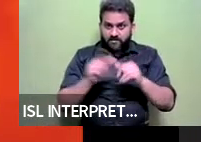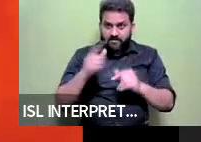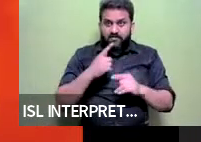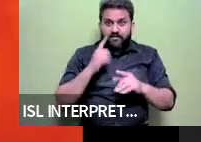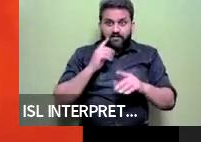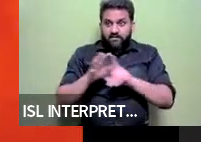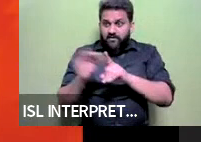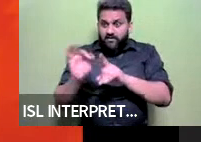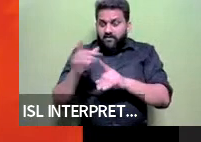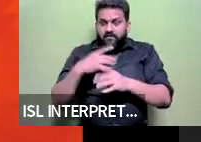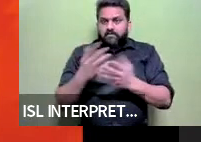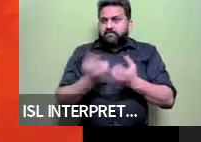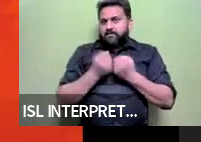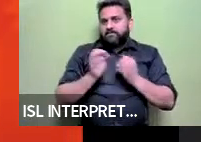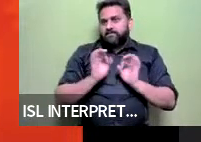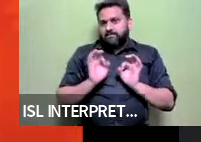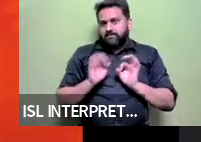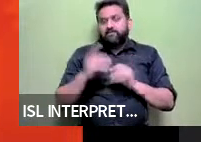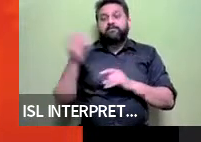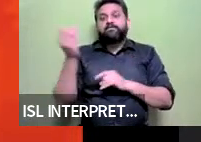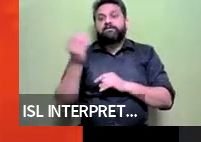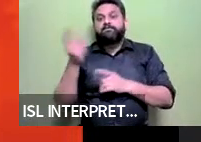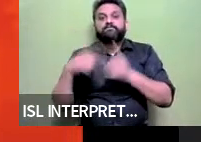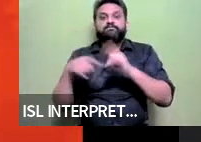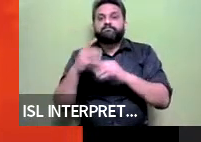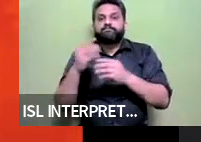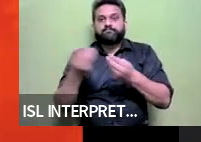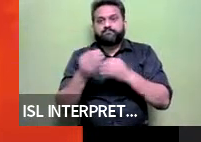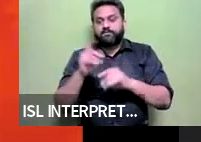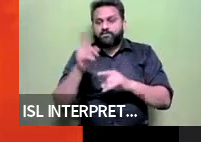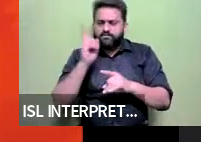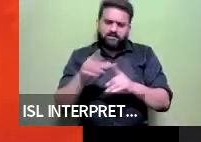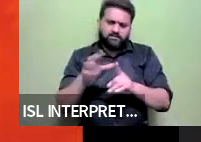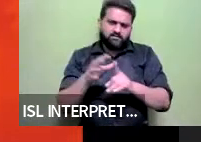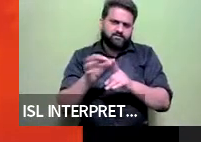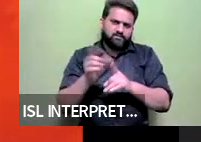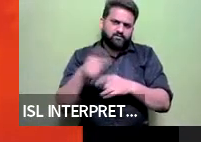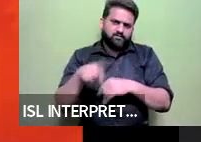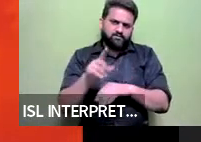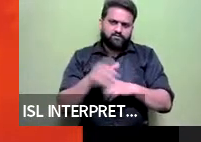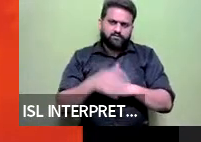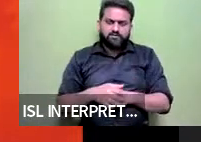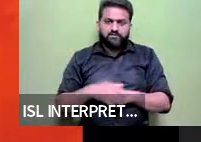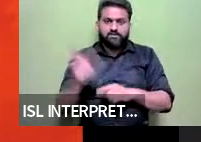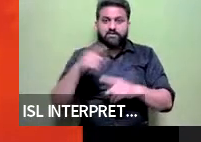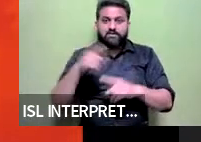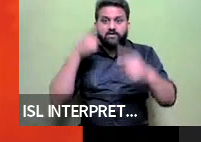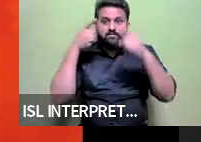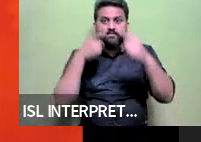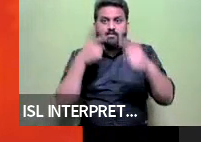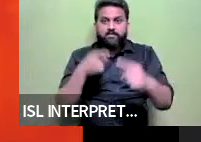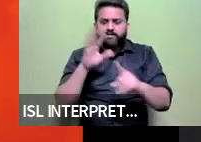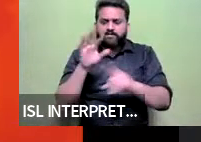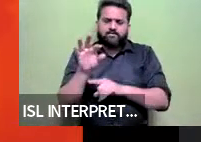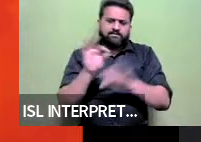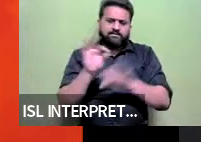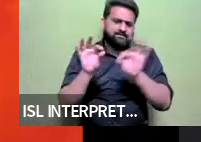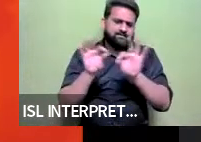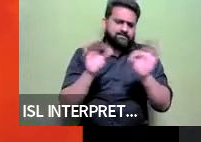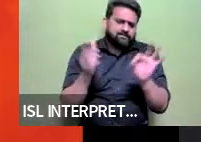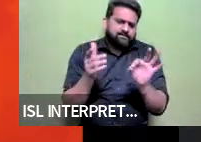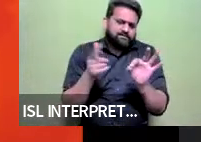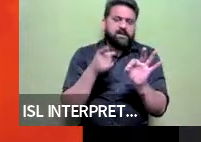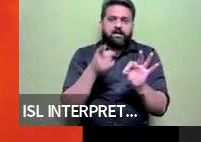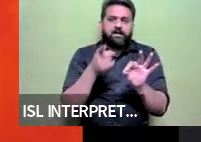may not get it. And some of the travels may not give you. So you should do that. Which point you should pick is entirely